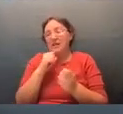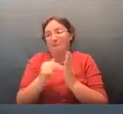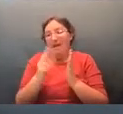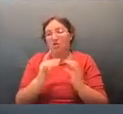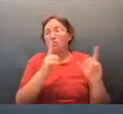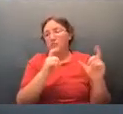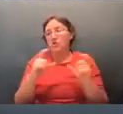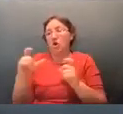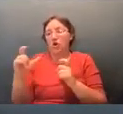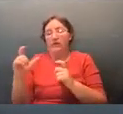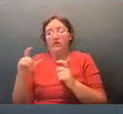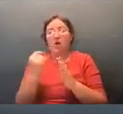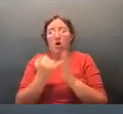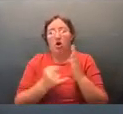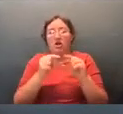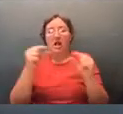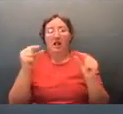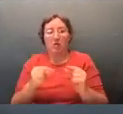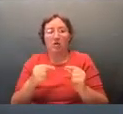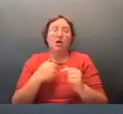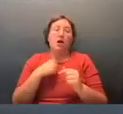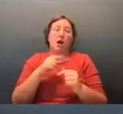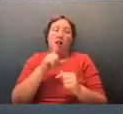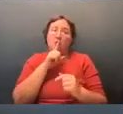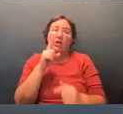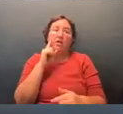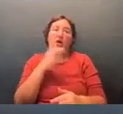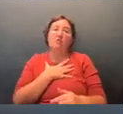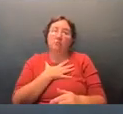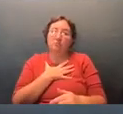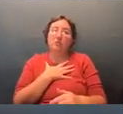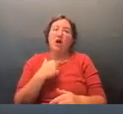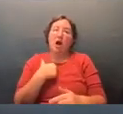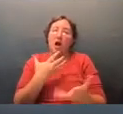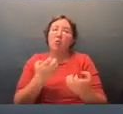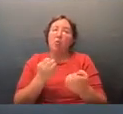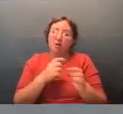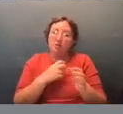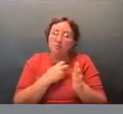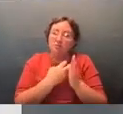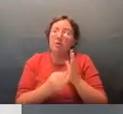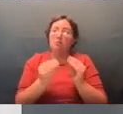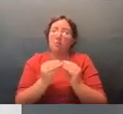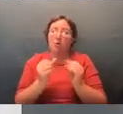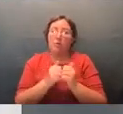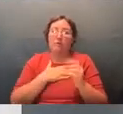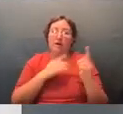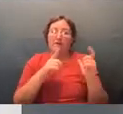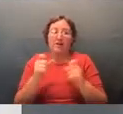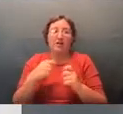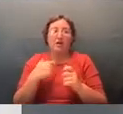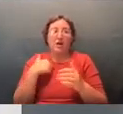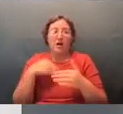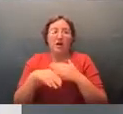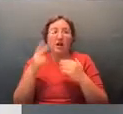that. This was the place where I really thought that, wow, I want to do more with photography. And I came in and I